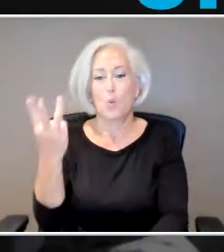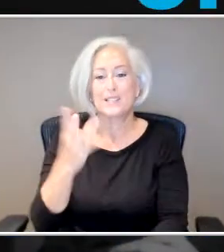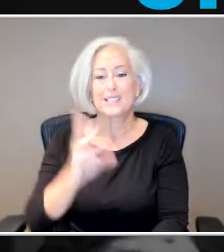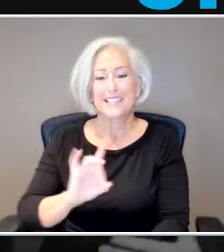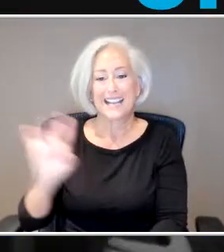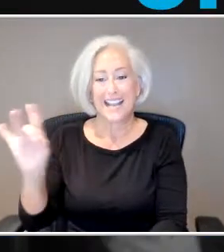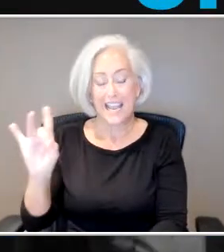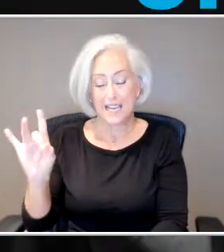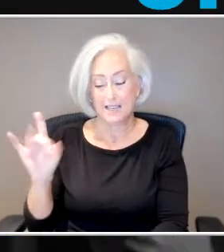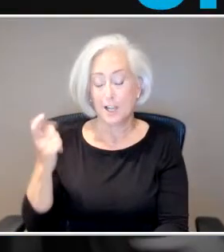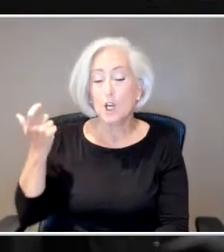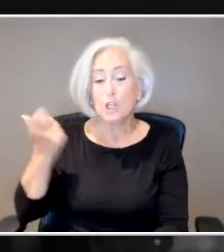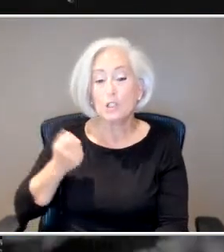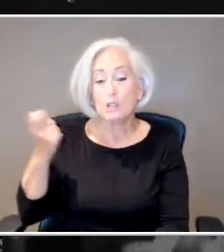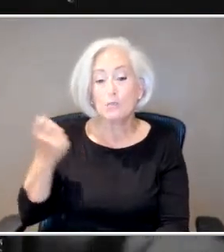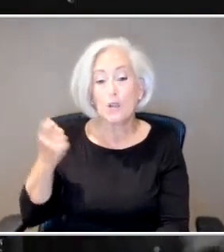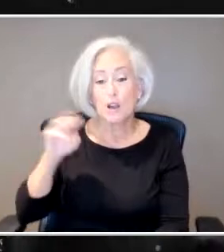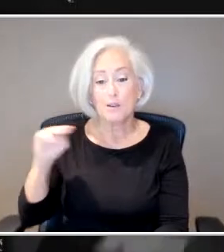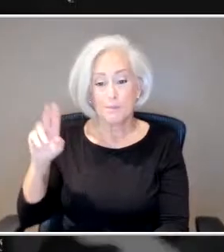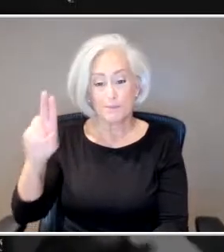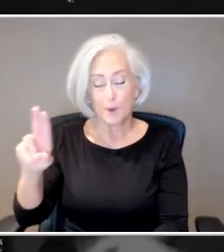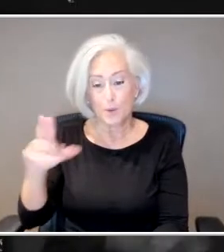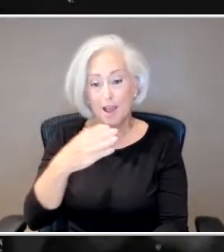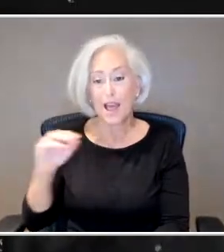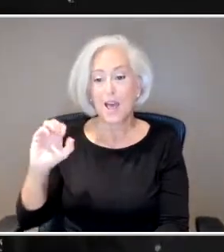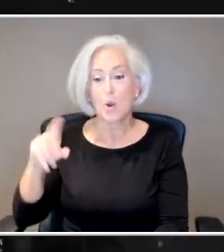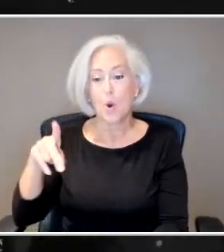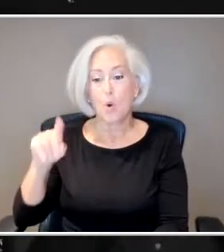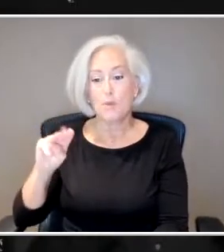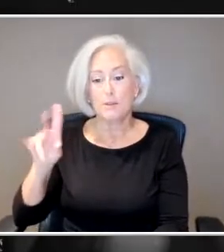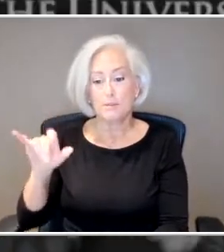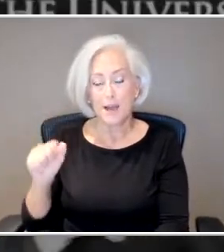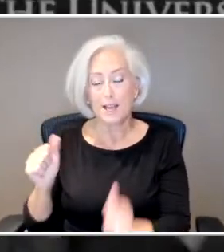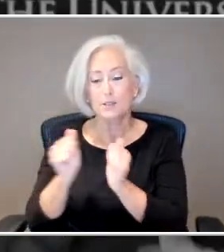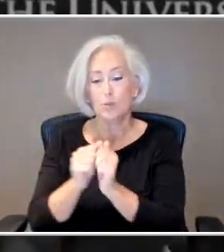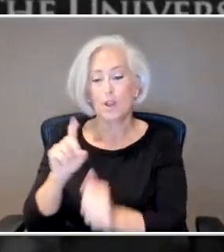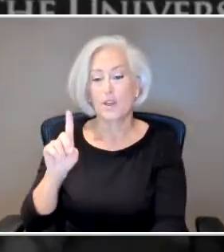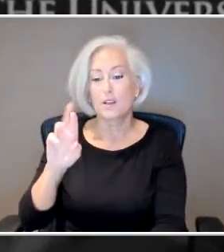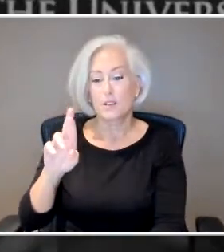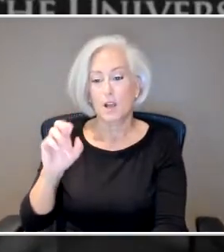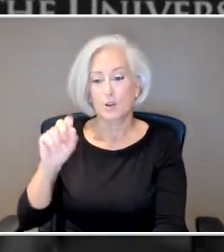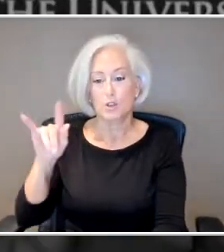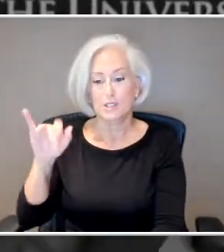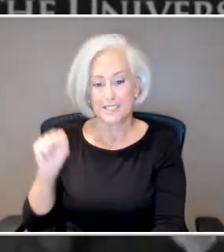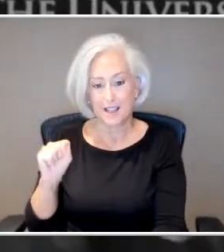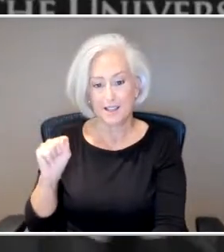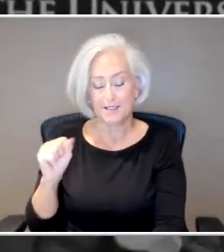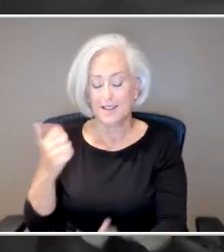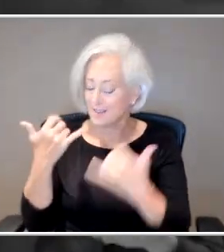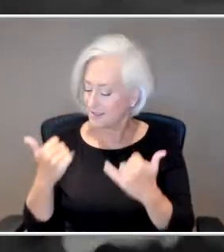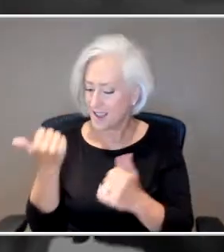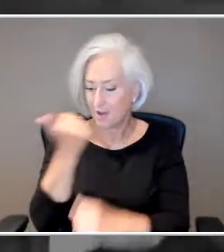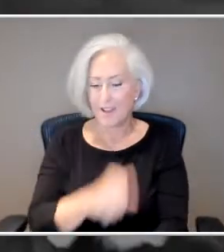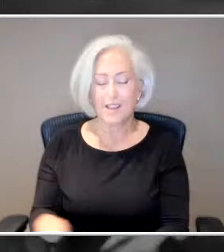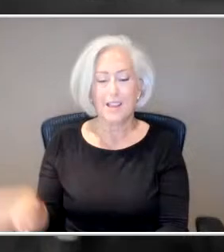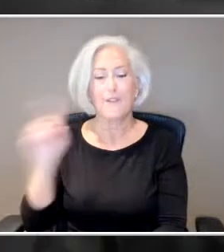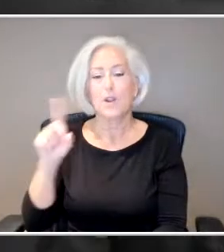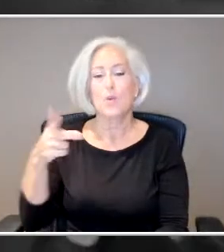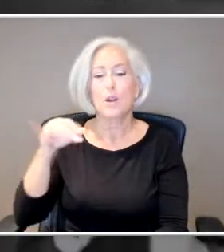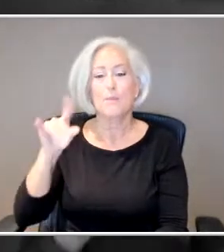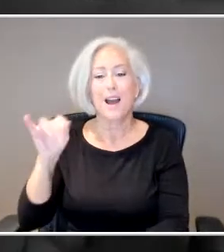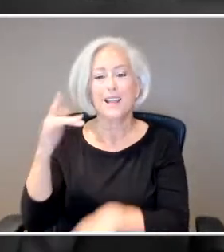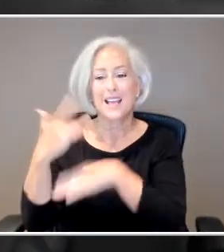Subscribe to our Morning Medical Update and Open Mics with Dr. Stites podcast. Now everywhere podcasts are